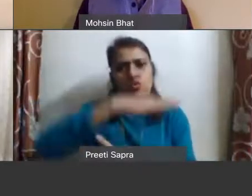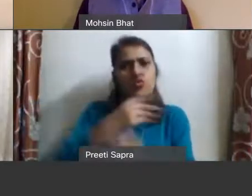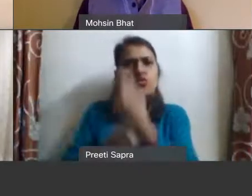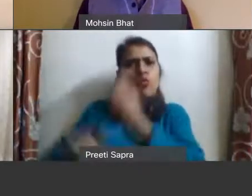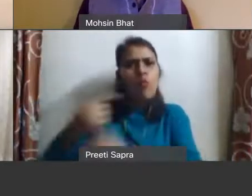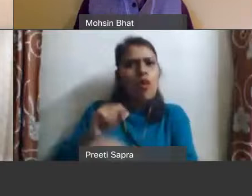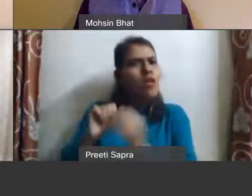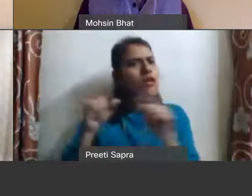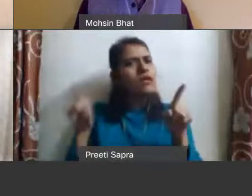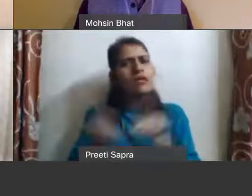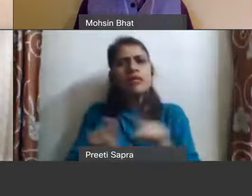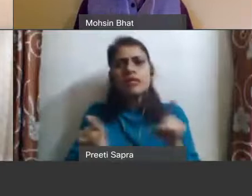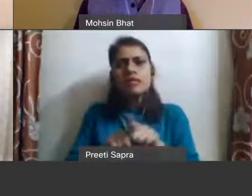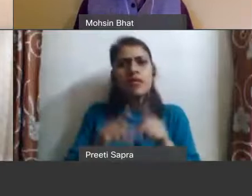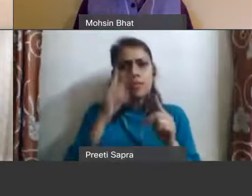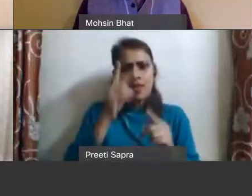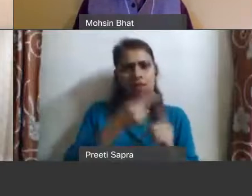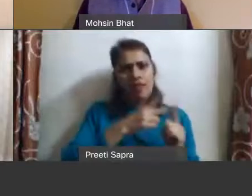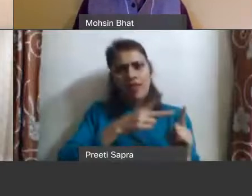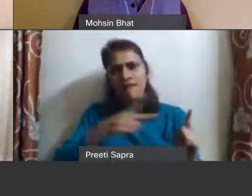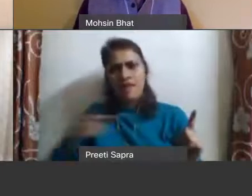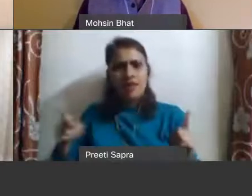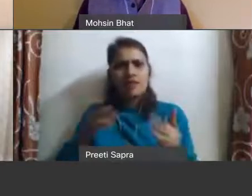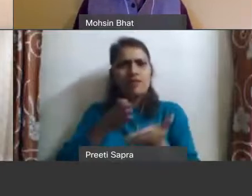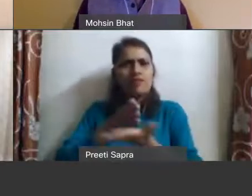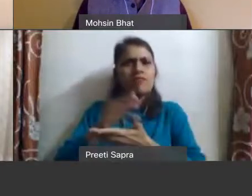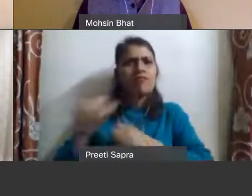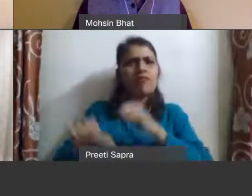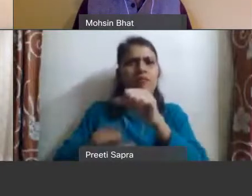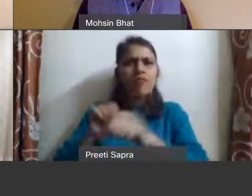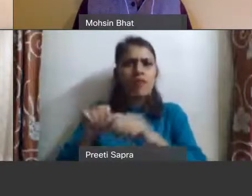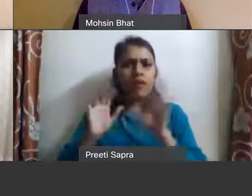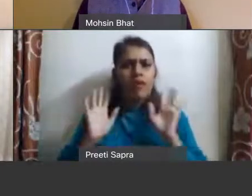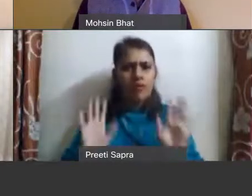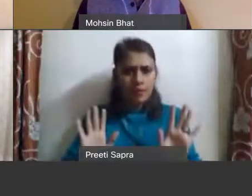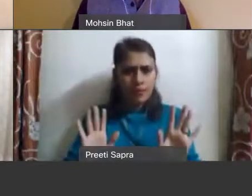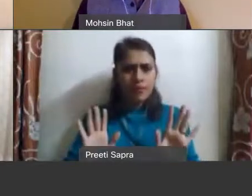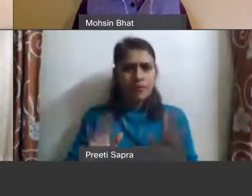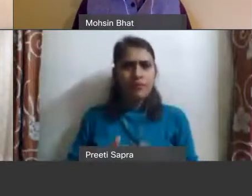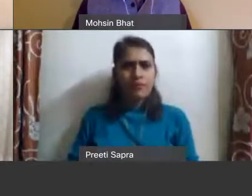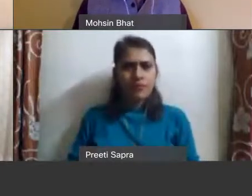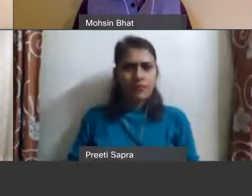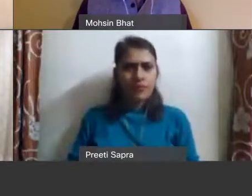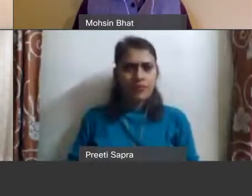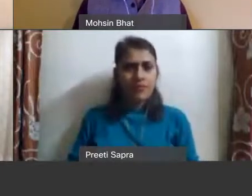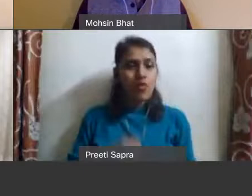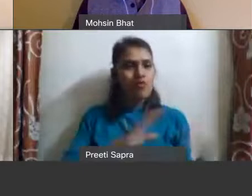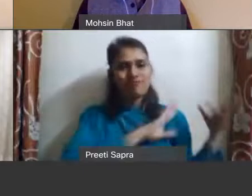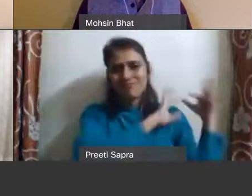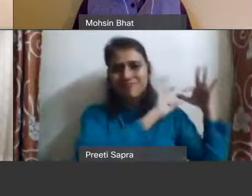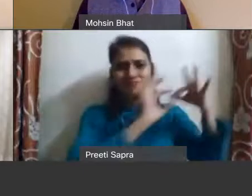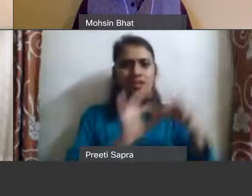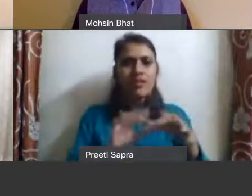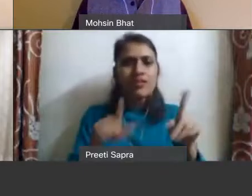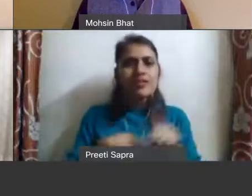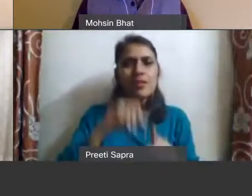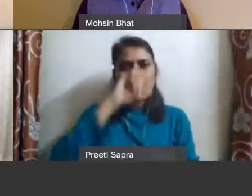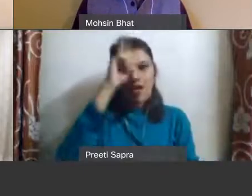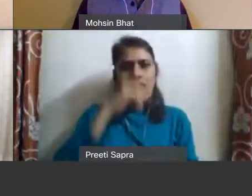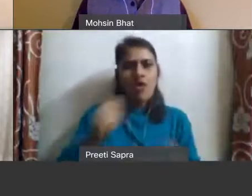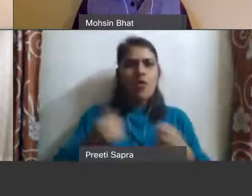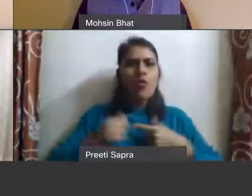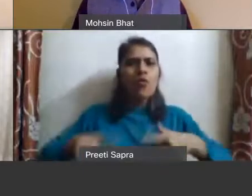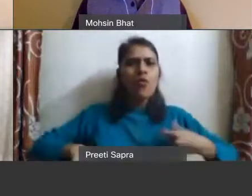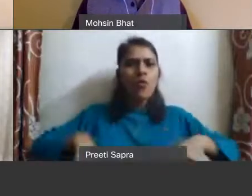with a large number of other moving parts in the contemporary state of citizenship policies in India.